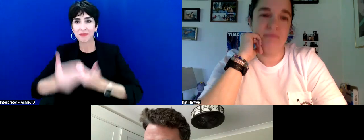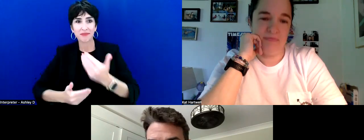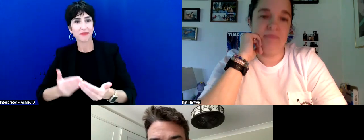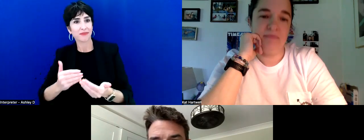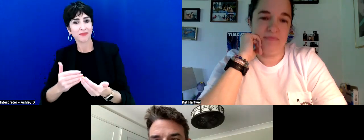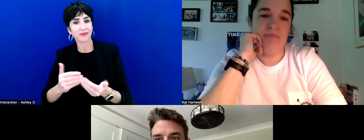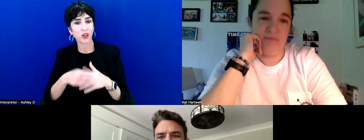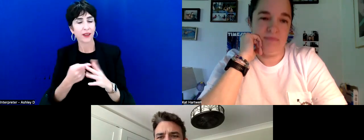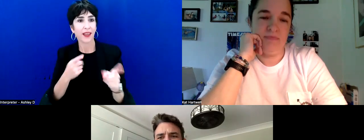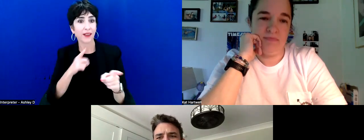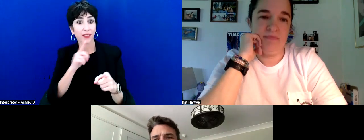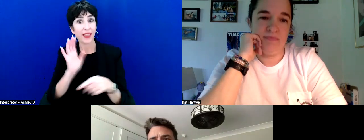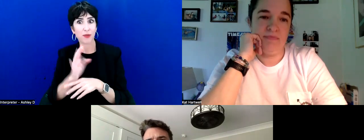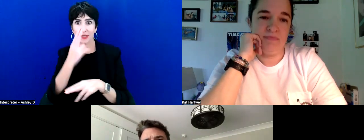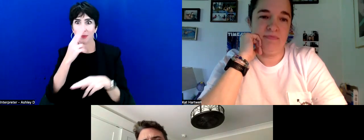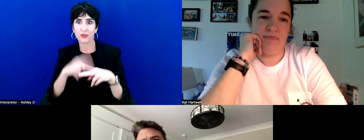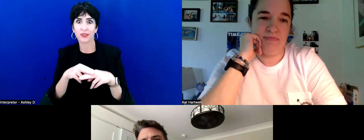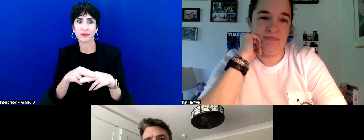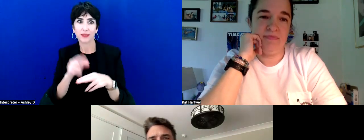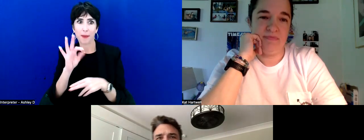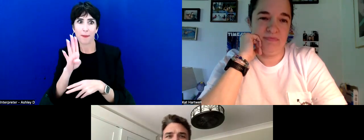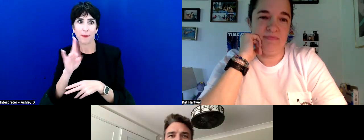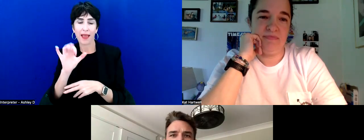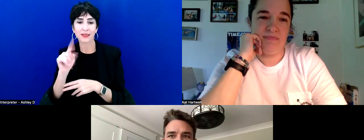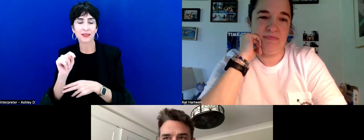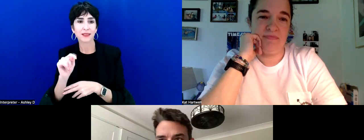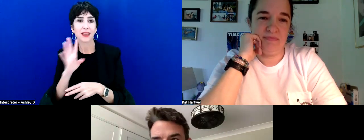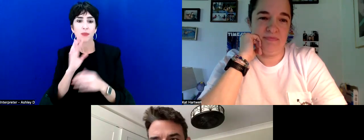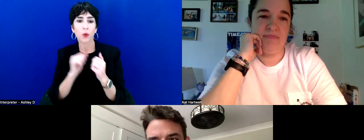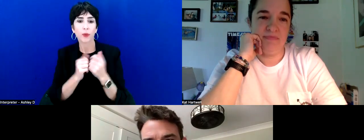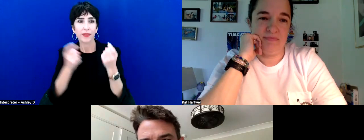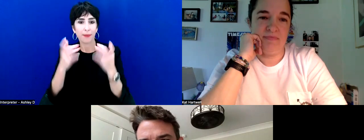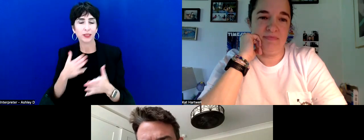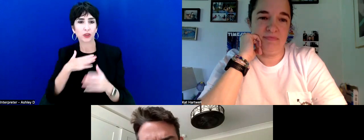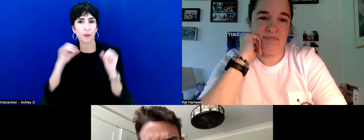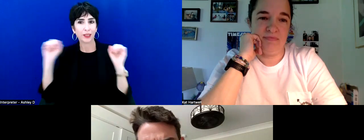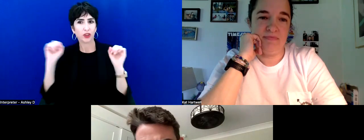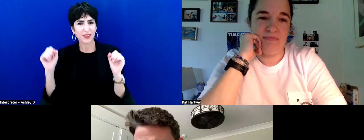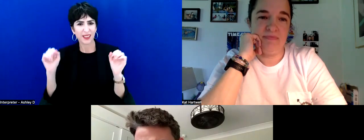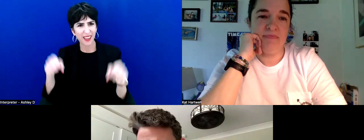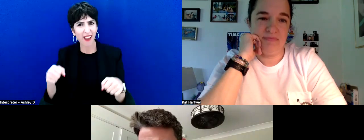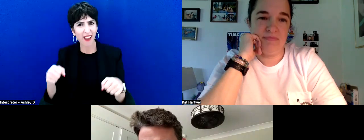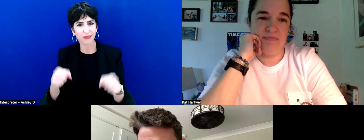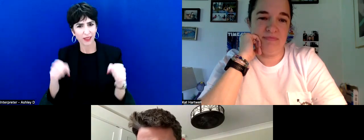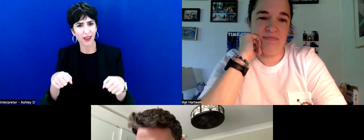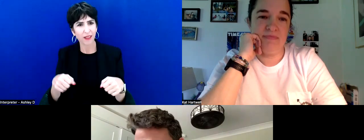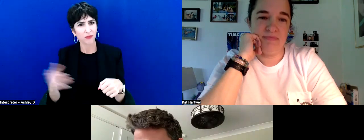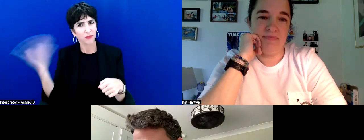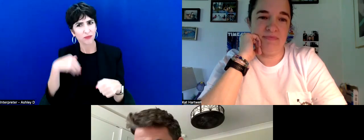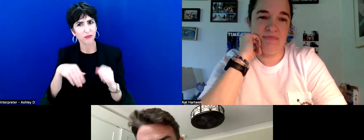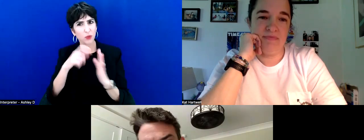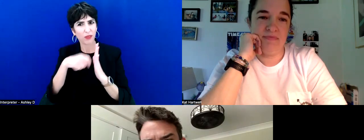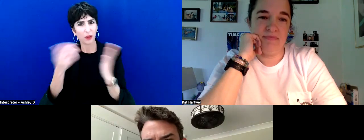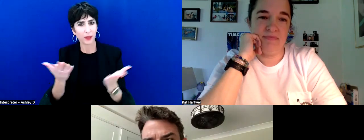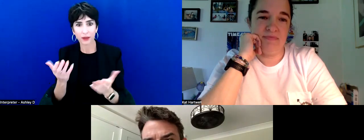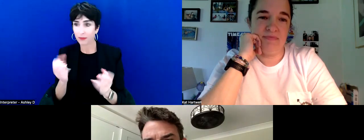And yeah, we had a blast. I mean, that was amazing. I spoke to the manager at my gym, and he was like, "Yeah, you guys can film here," you know.